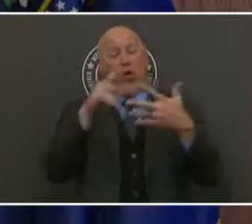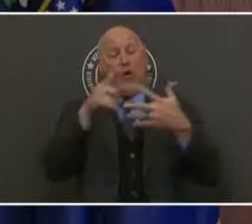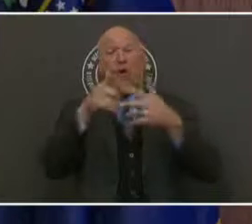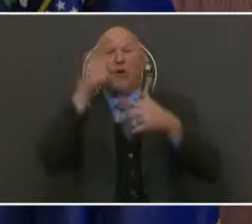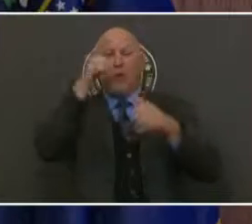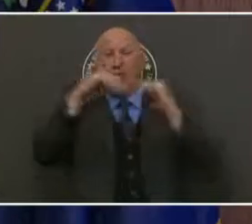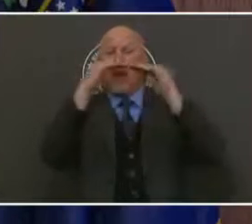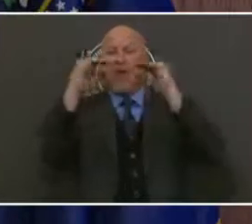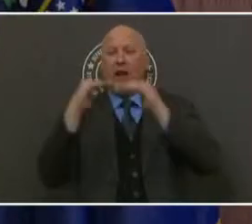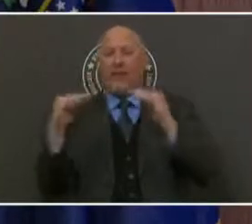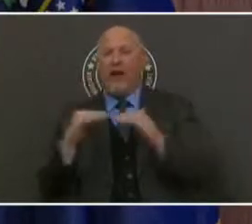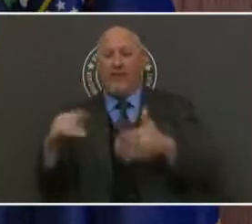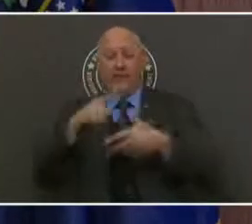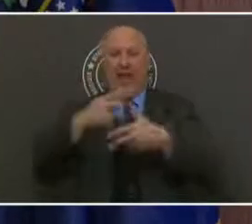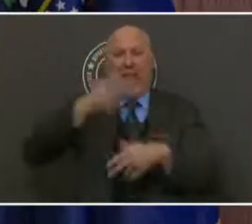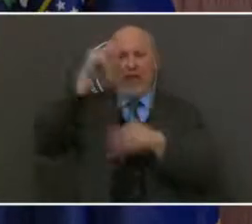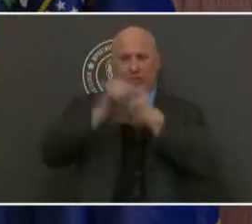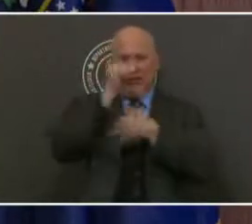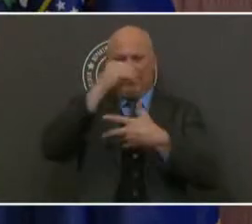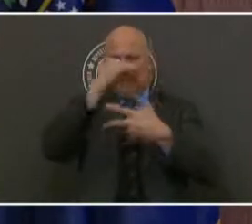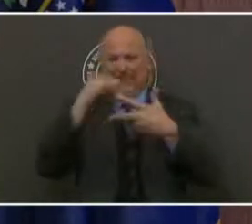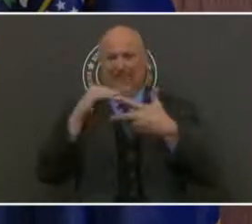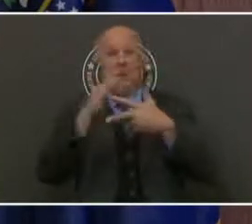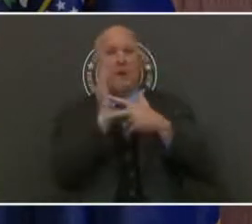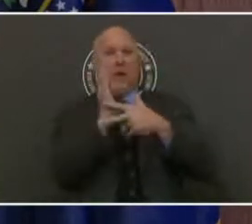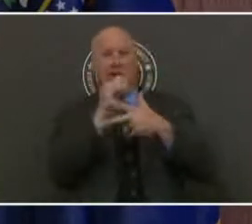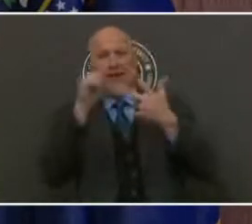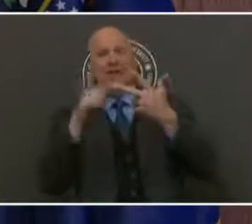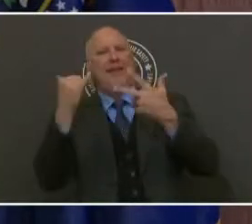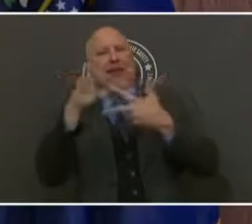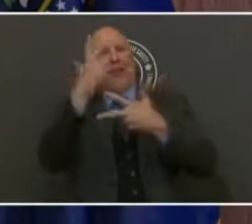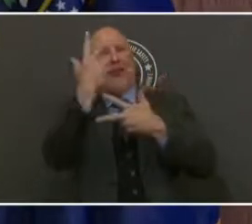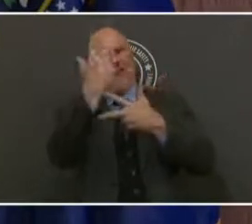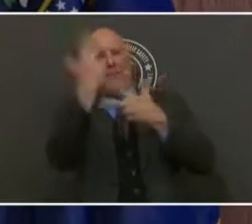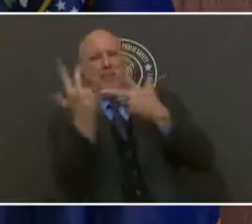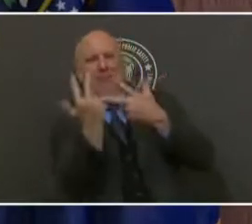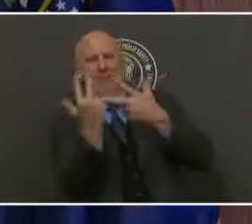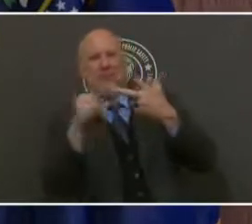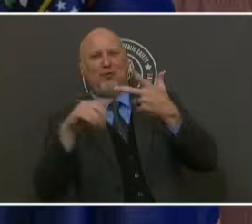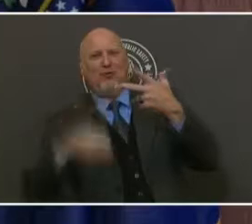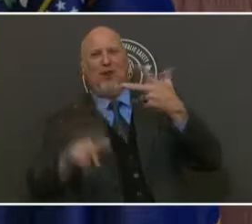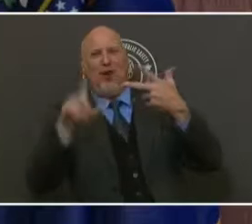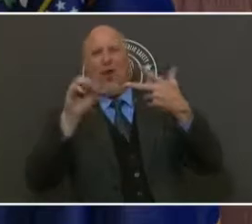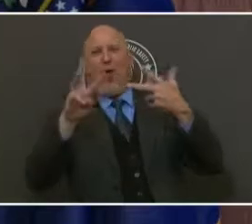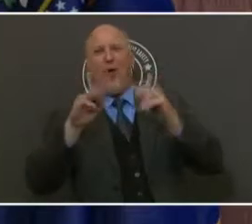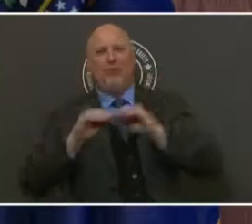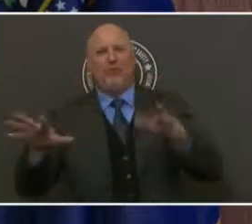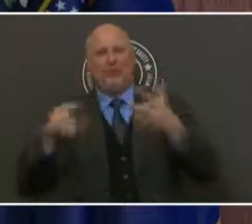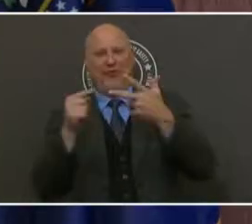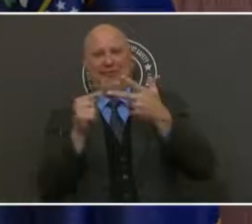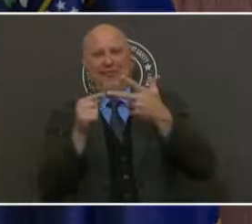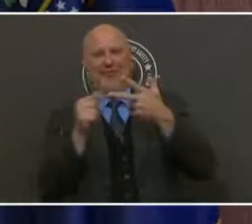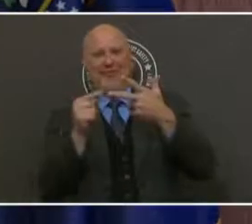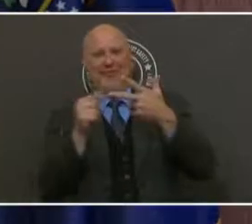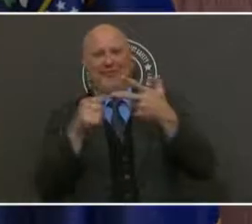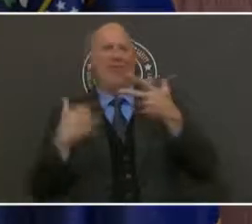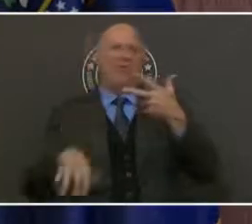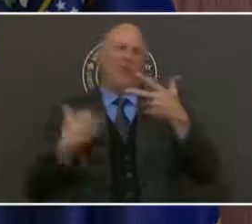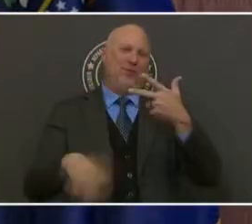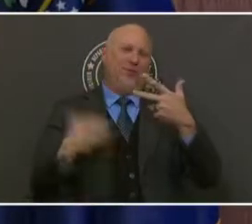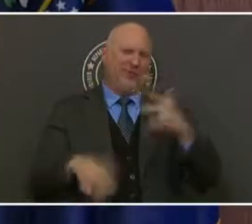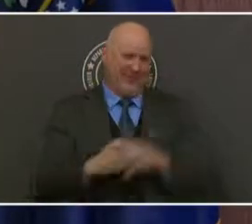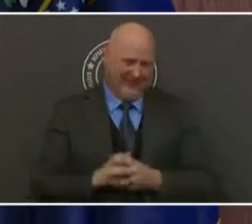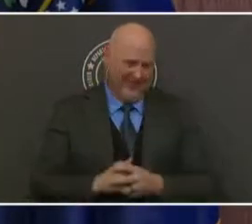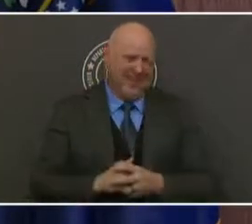get questions about restrictions that are out there. There's still a lot of misinformation out there about restrictions that actually don't